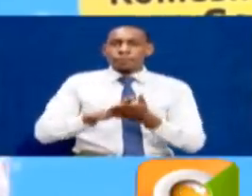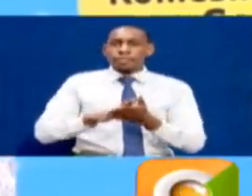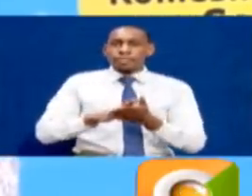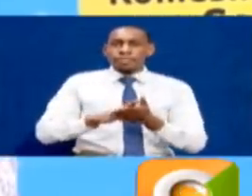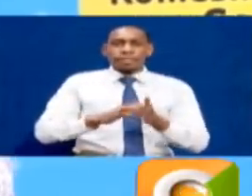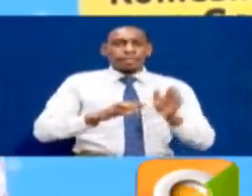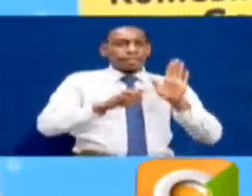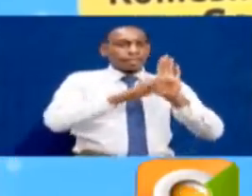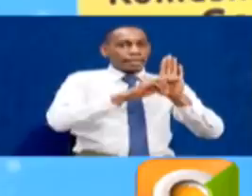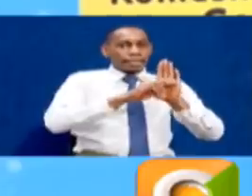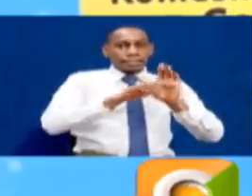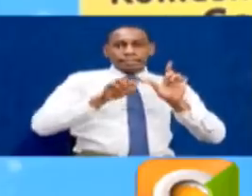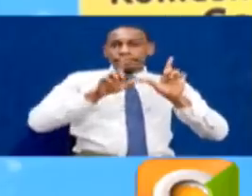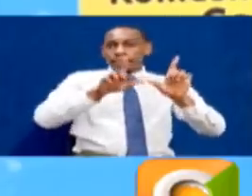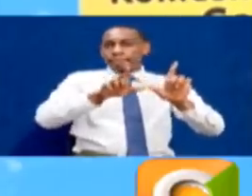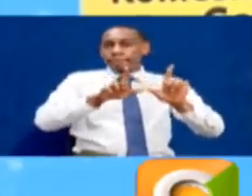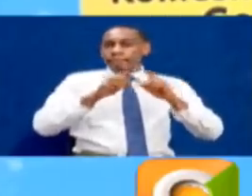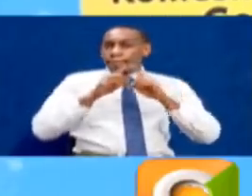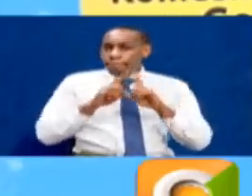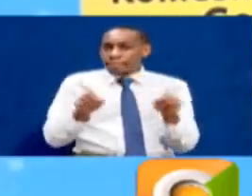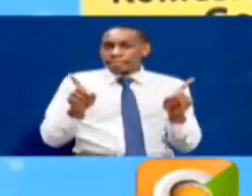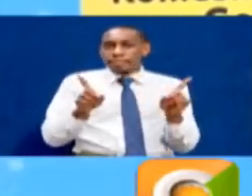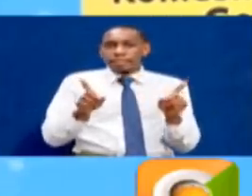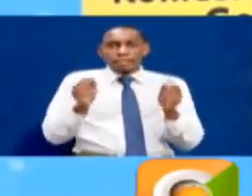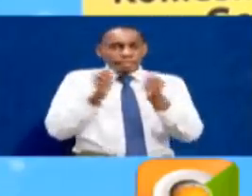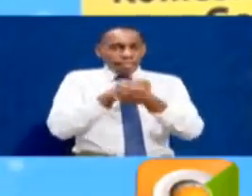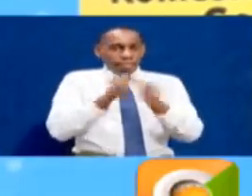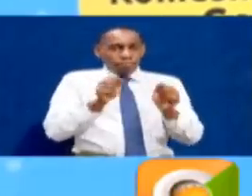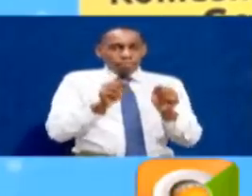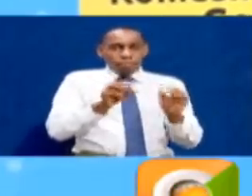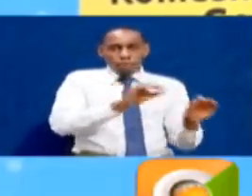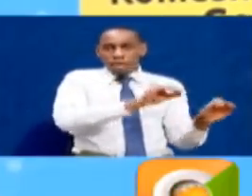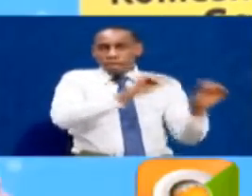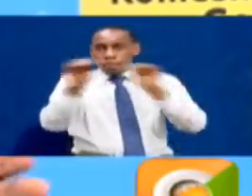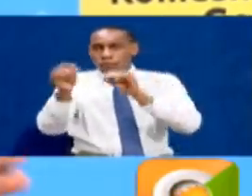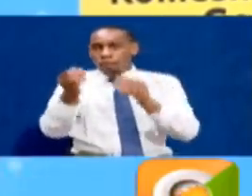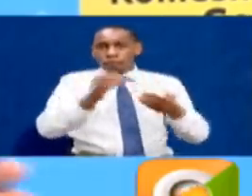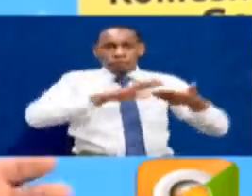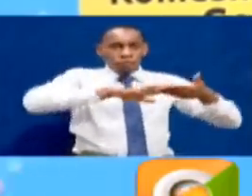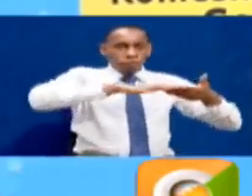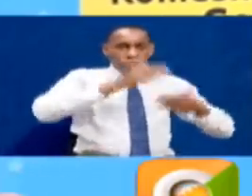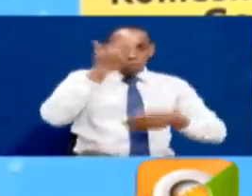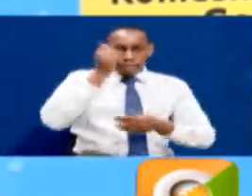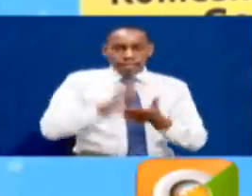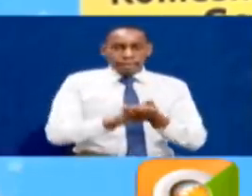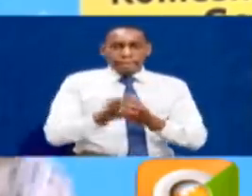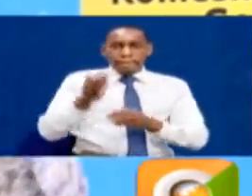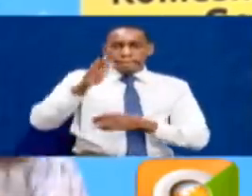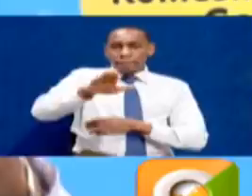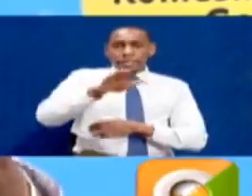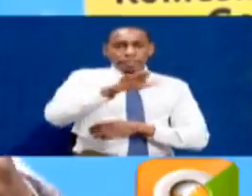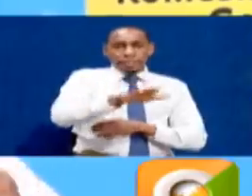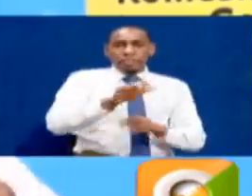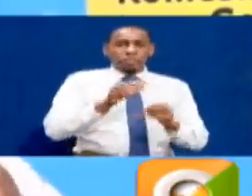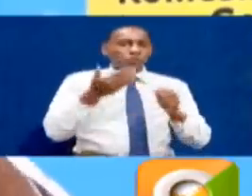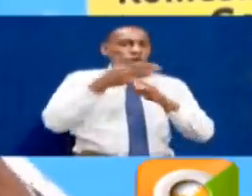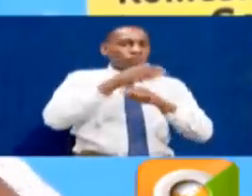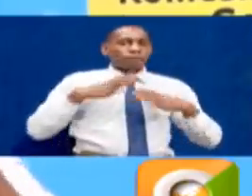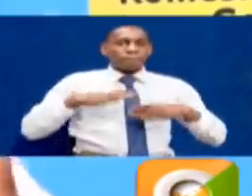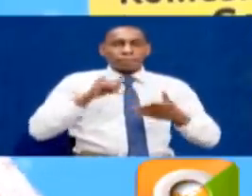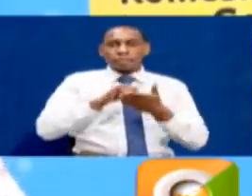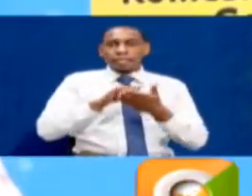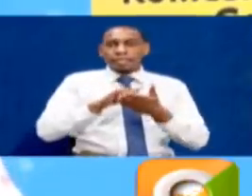with negative certificates, but who are unable to move their vehicles because of the double parking by